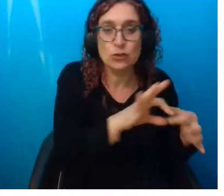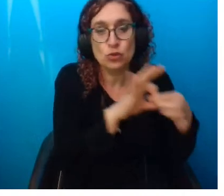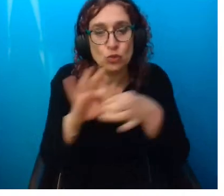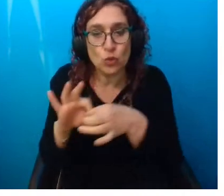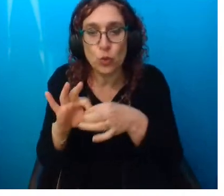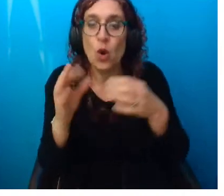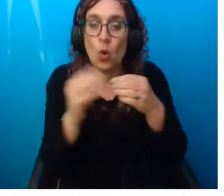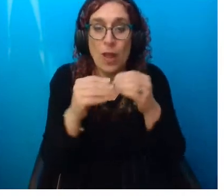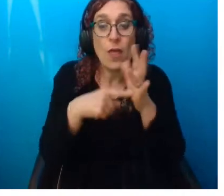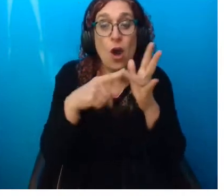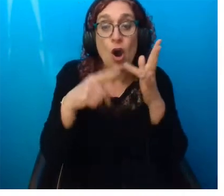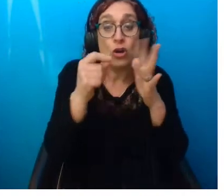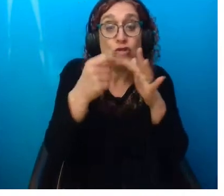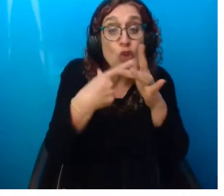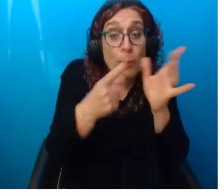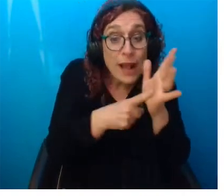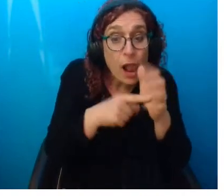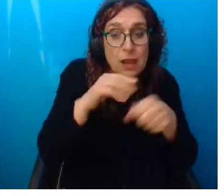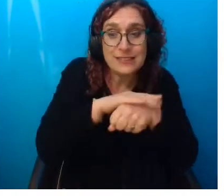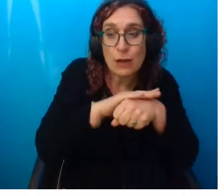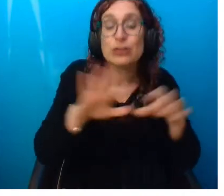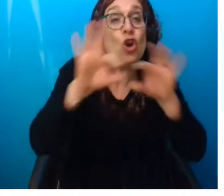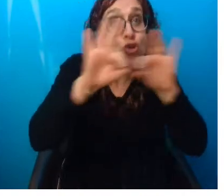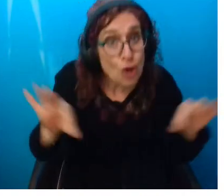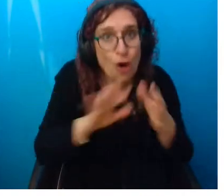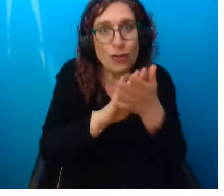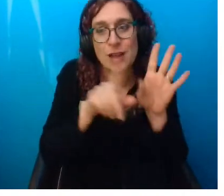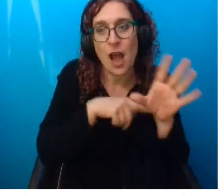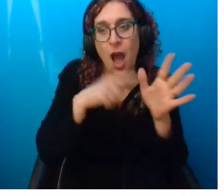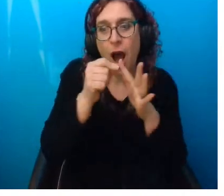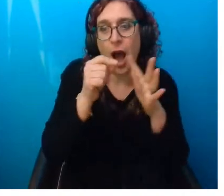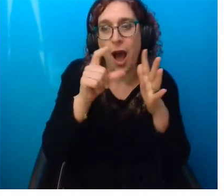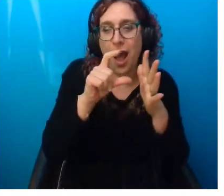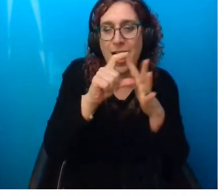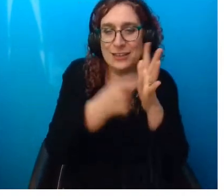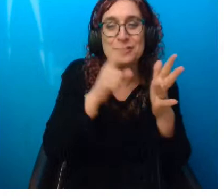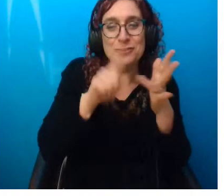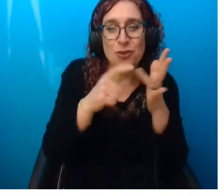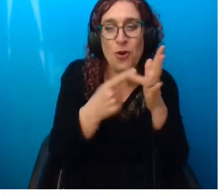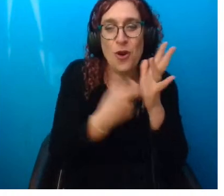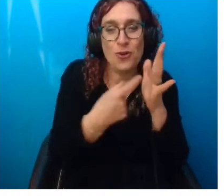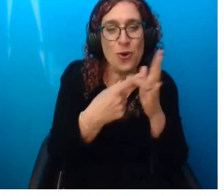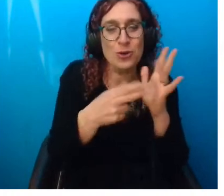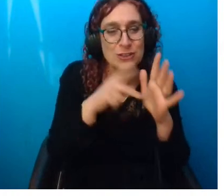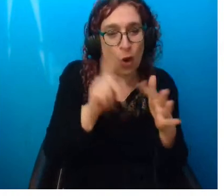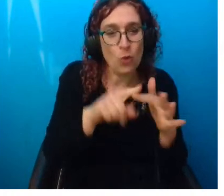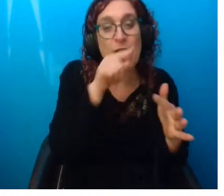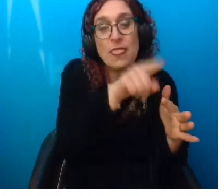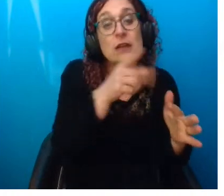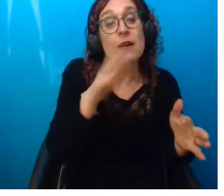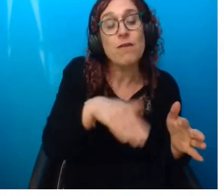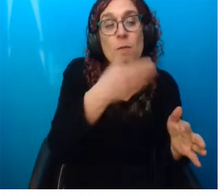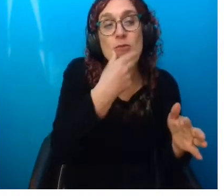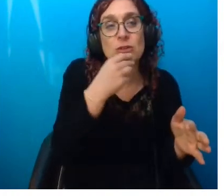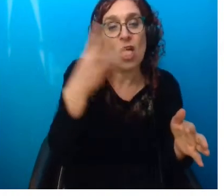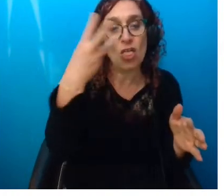30 grams of a moderately potent topical steroid over a 6-month period is associated with